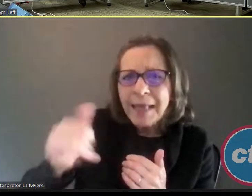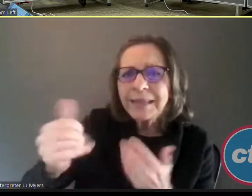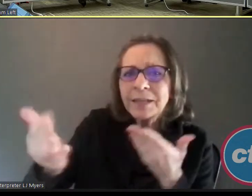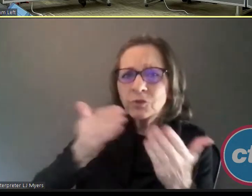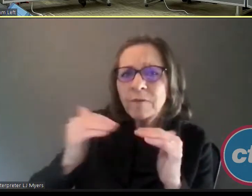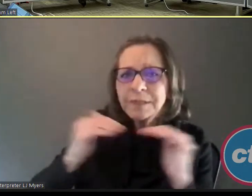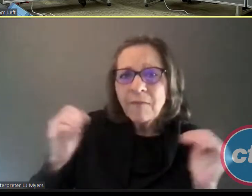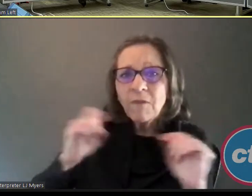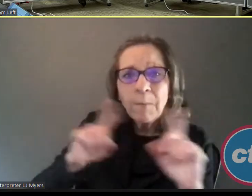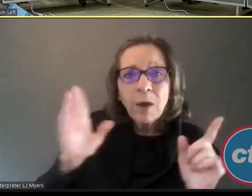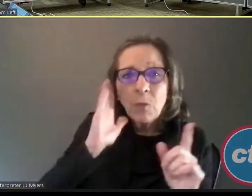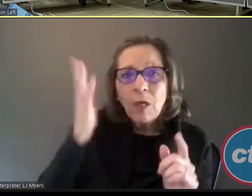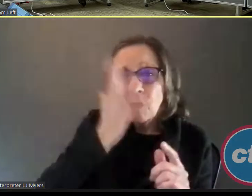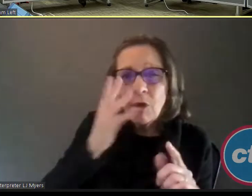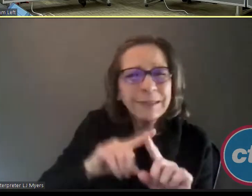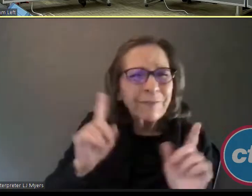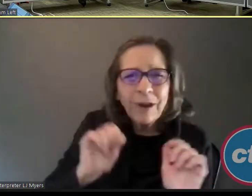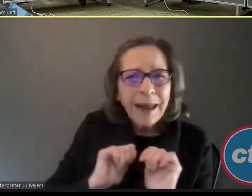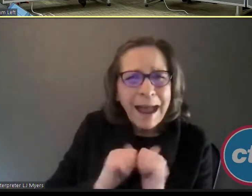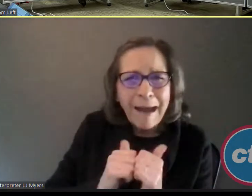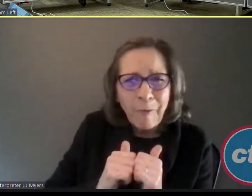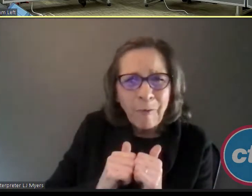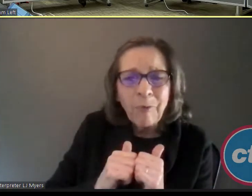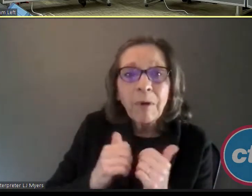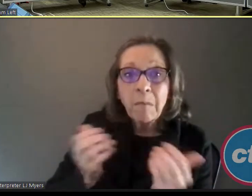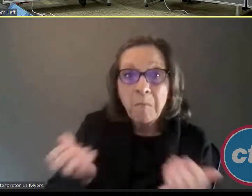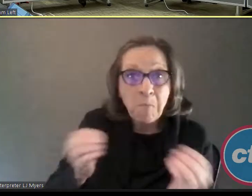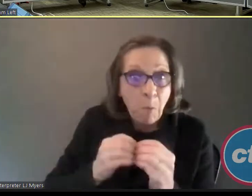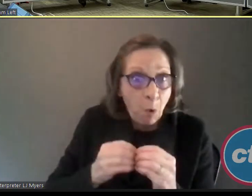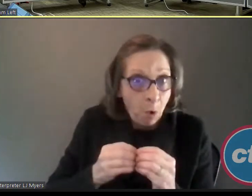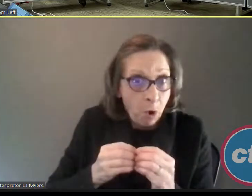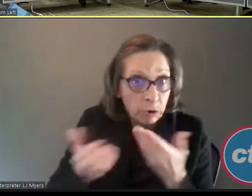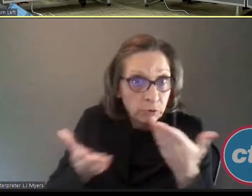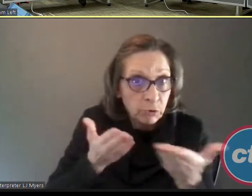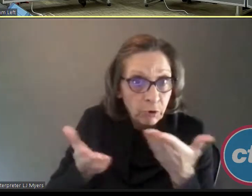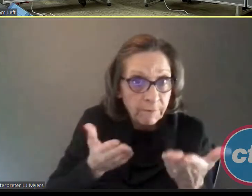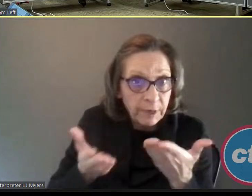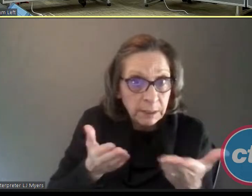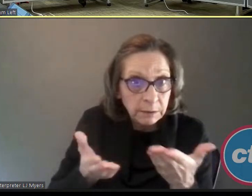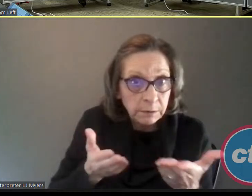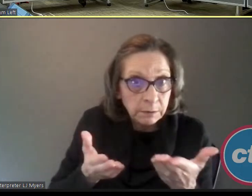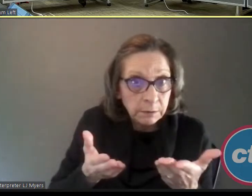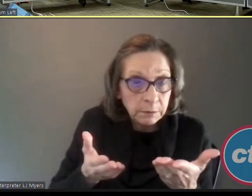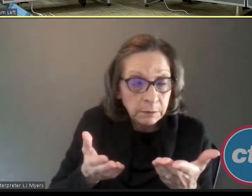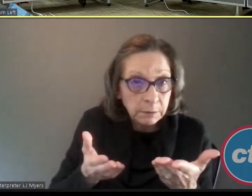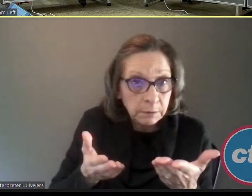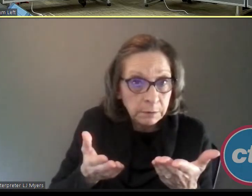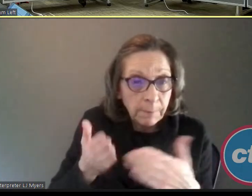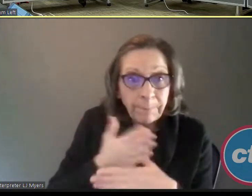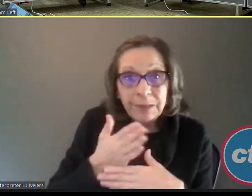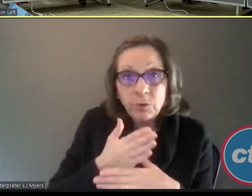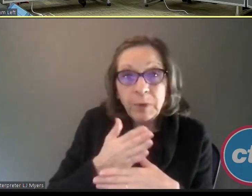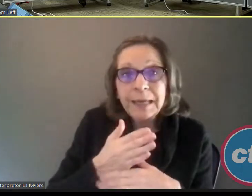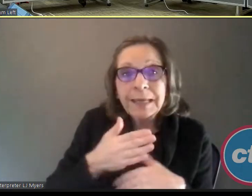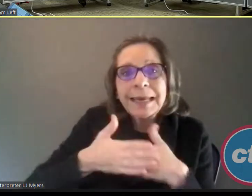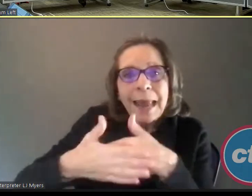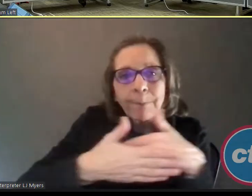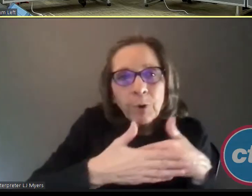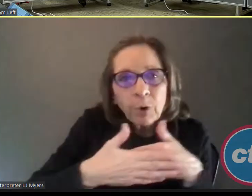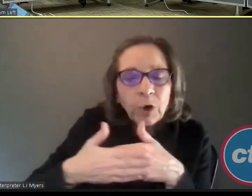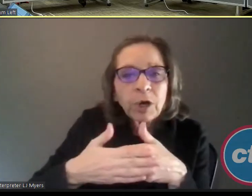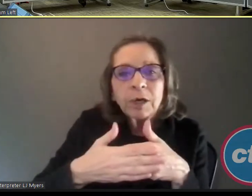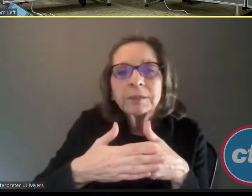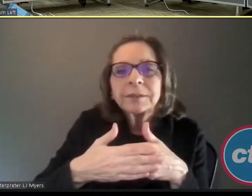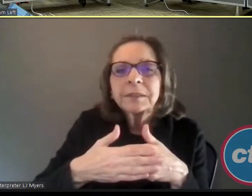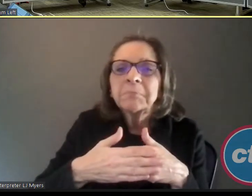look different. How would it be? Like more service that's like between neighborhoods and not necessarily to and